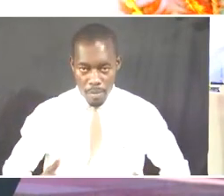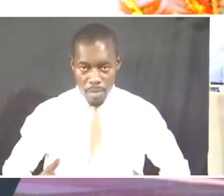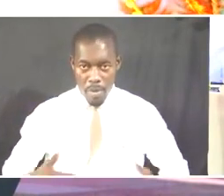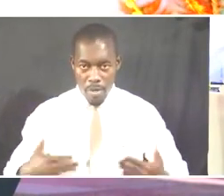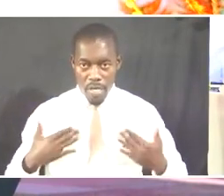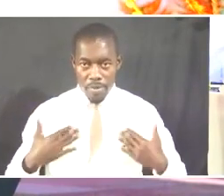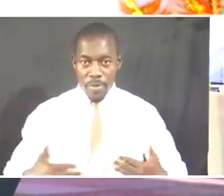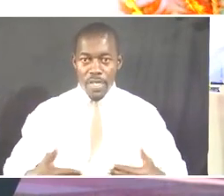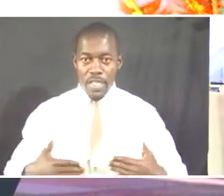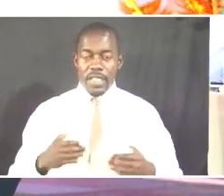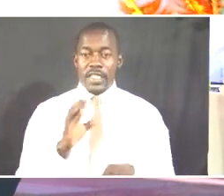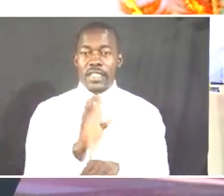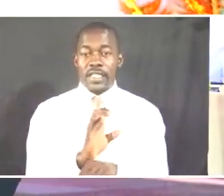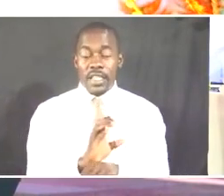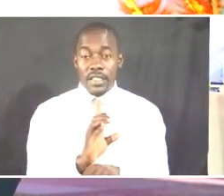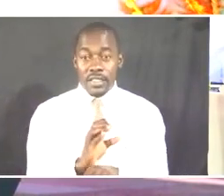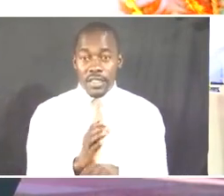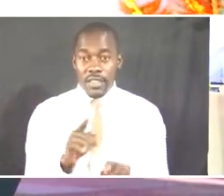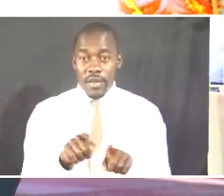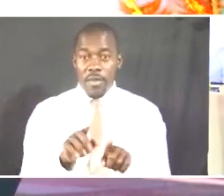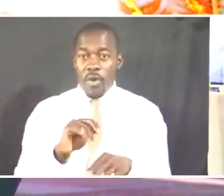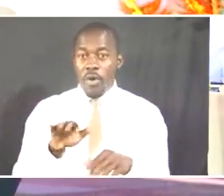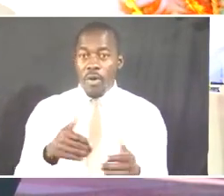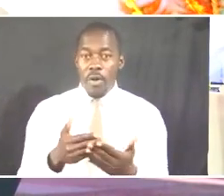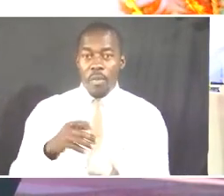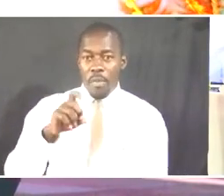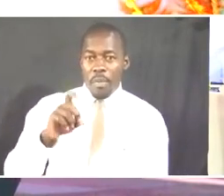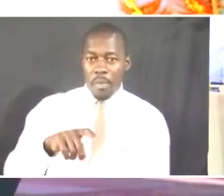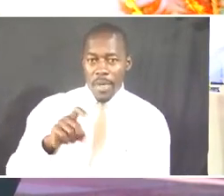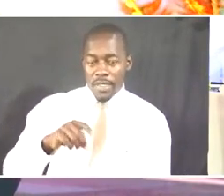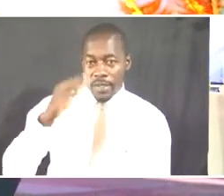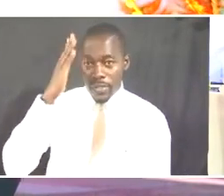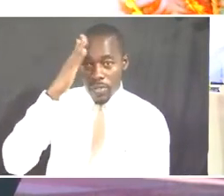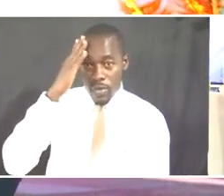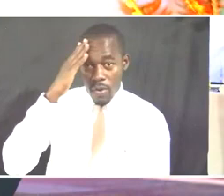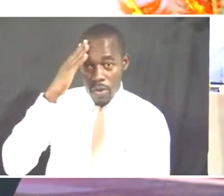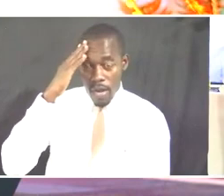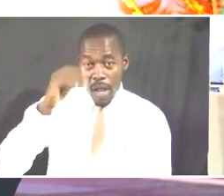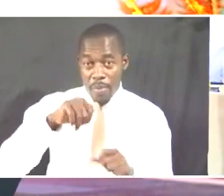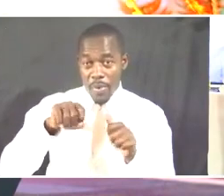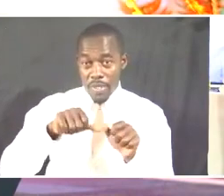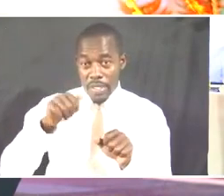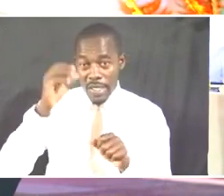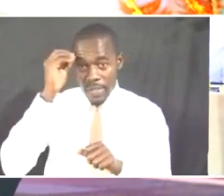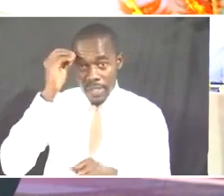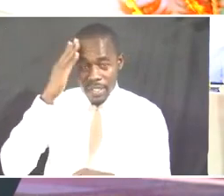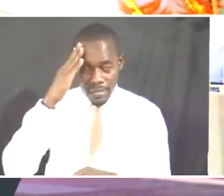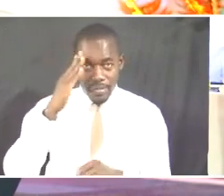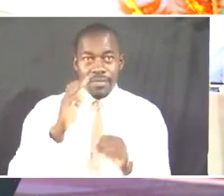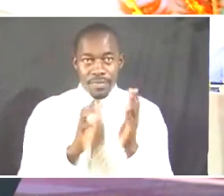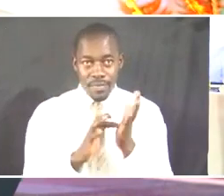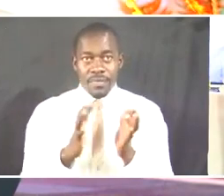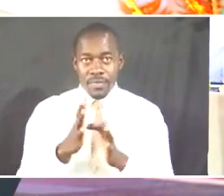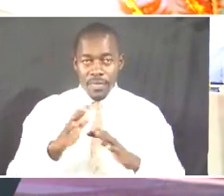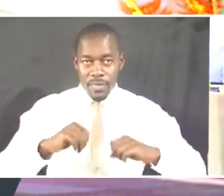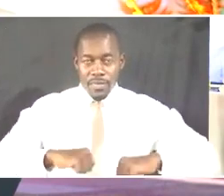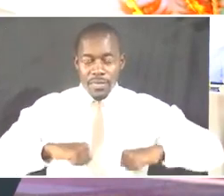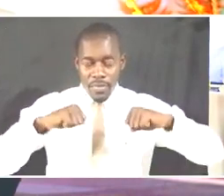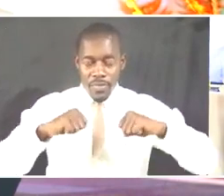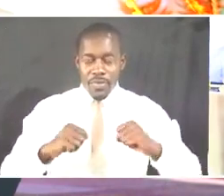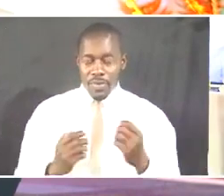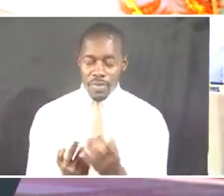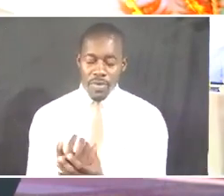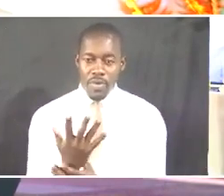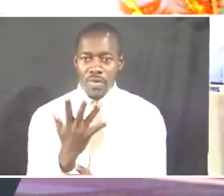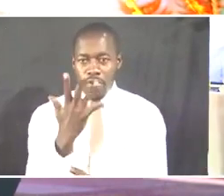Christian Adventist education, must be able to approach it in terms of holistic. Jesus was able to grow as a healthy